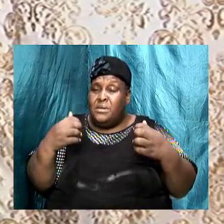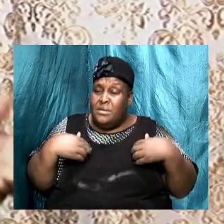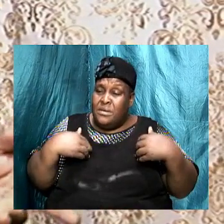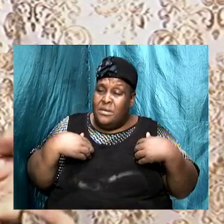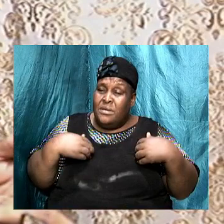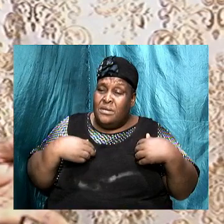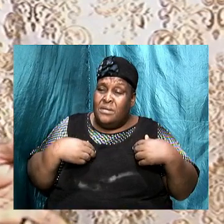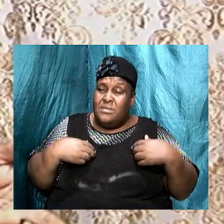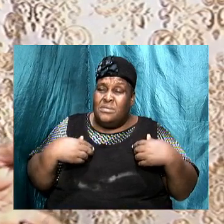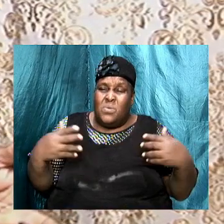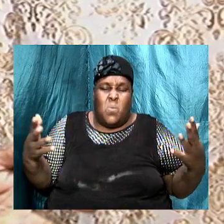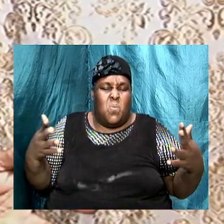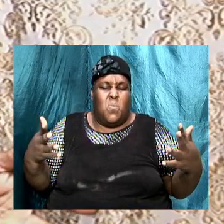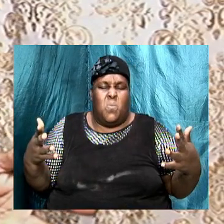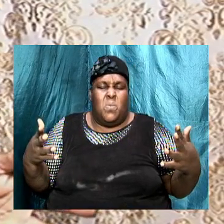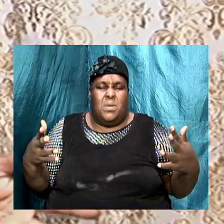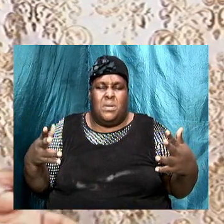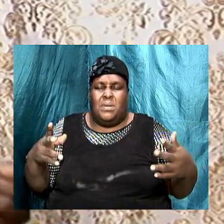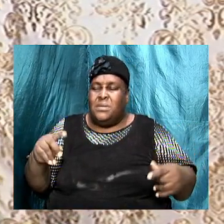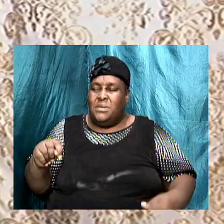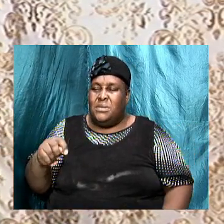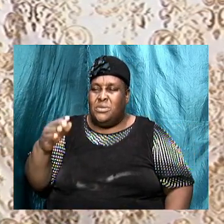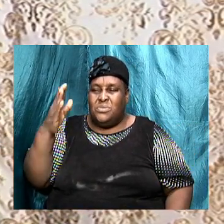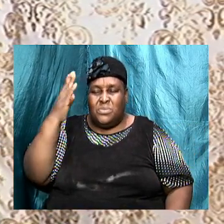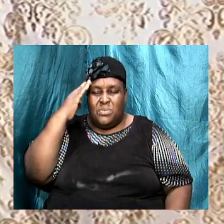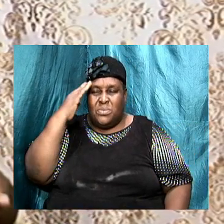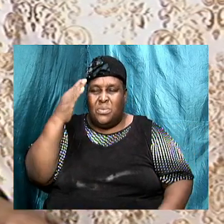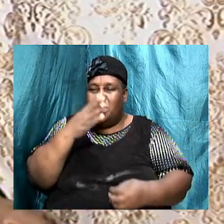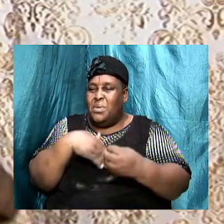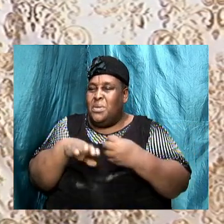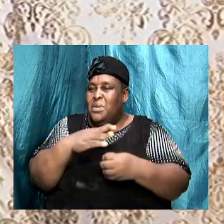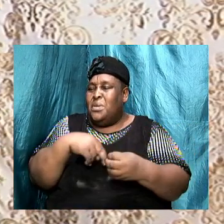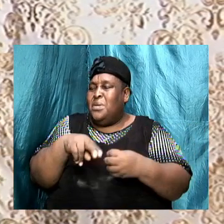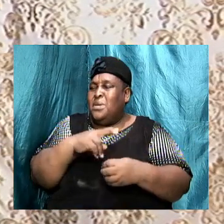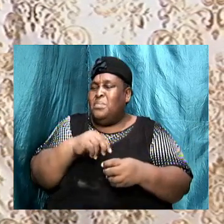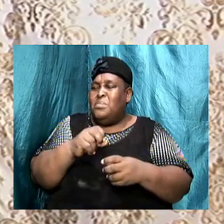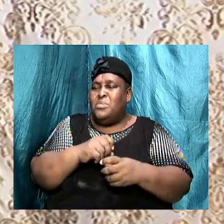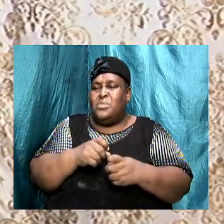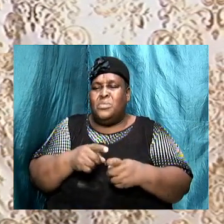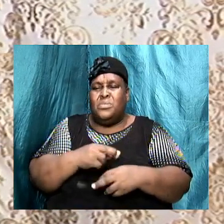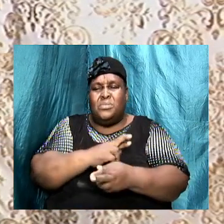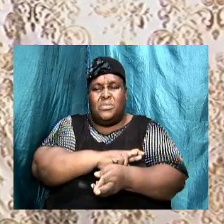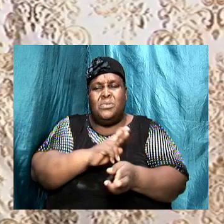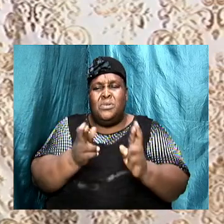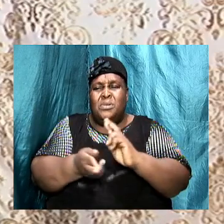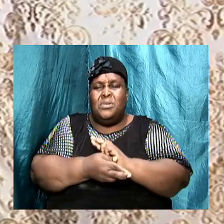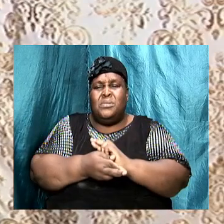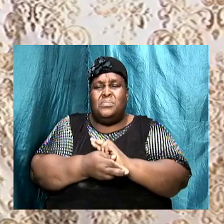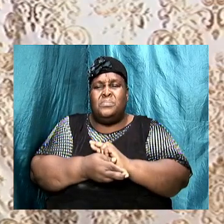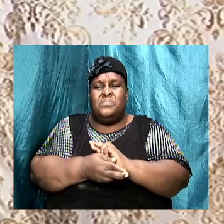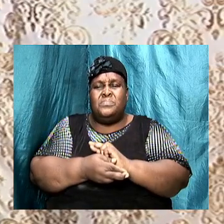So what is it that we need to know about repentance?